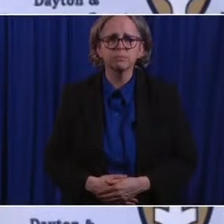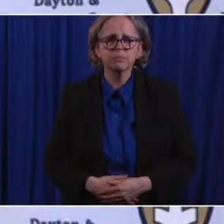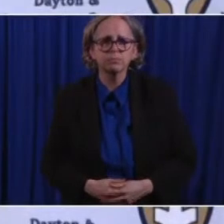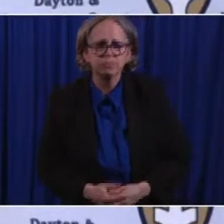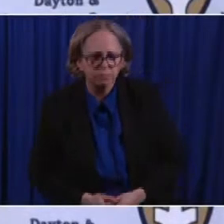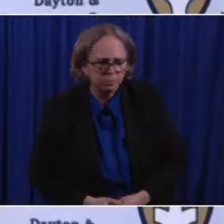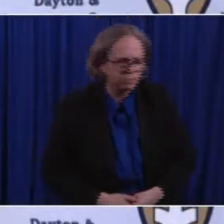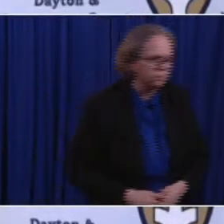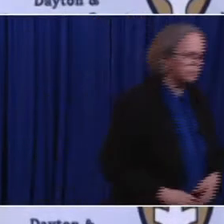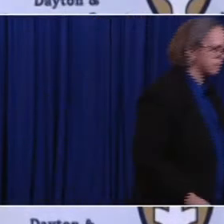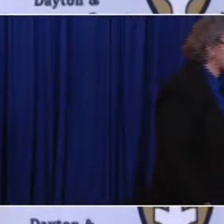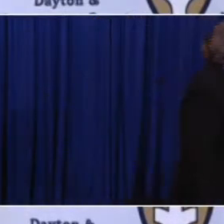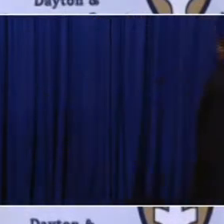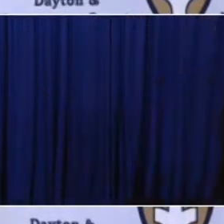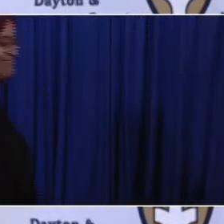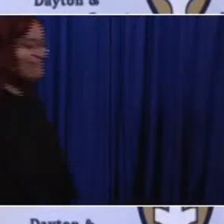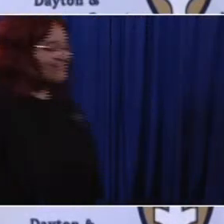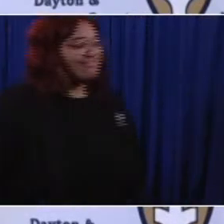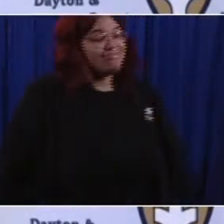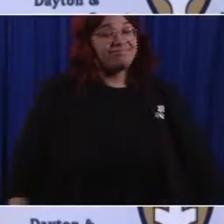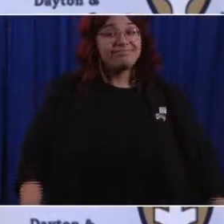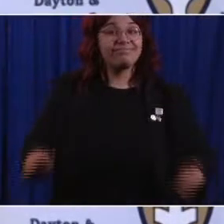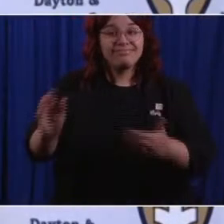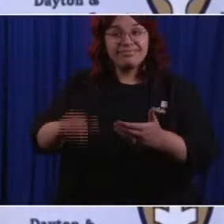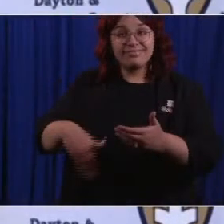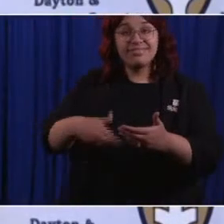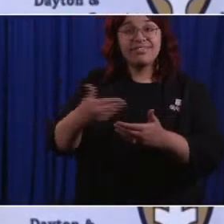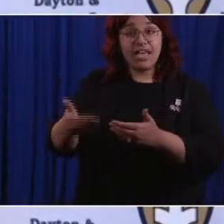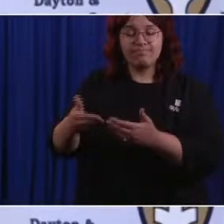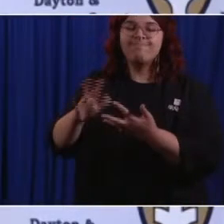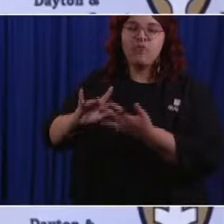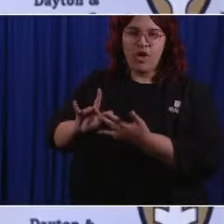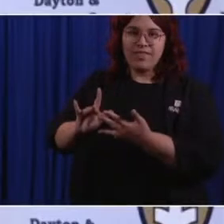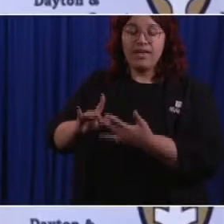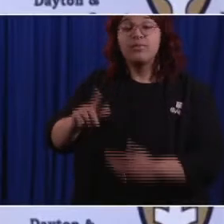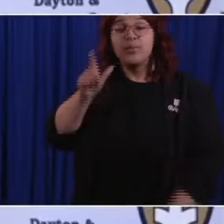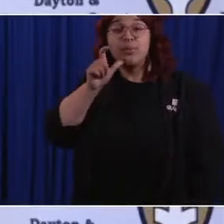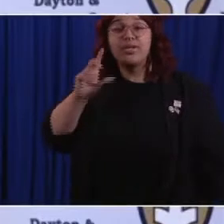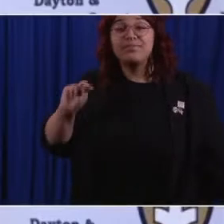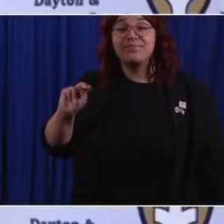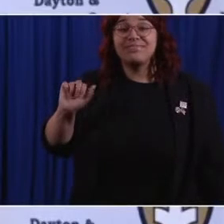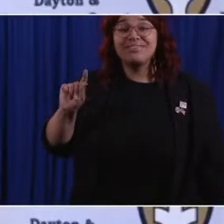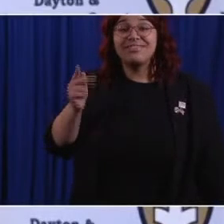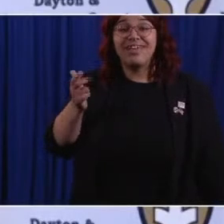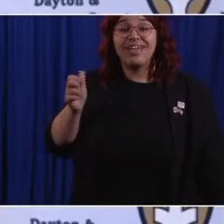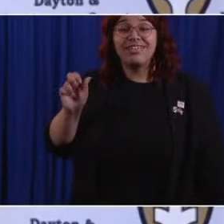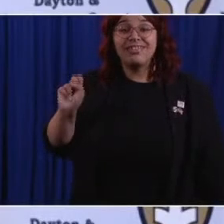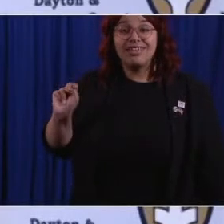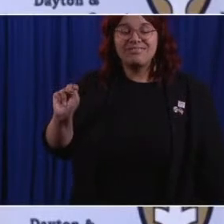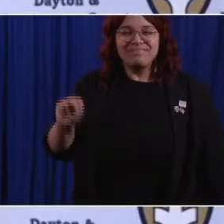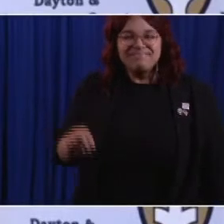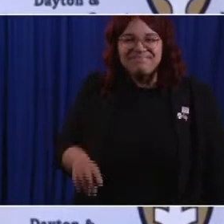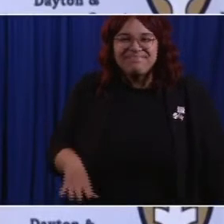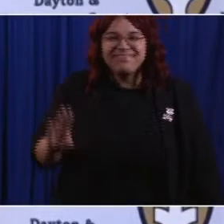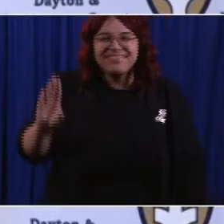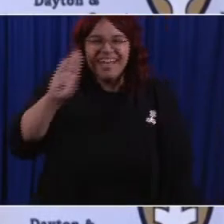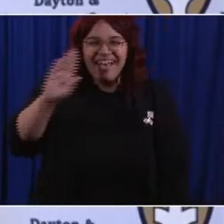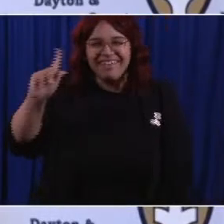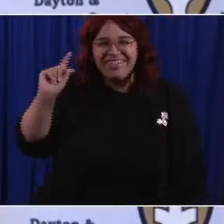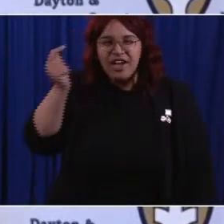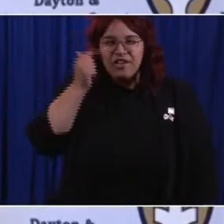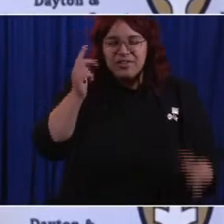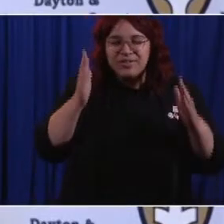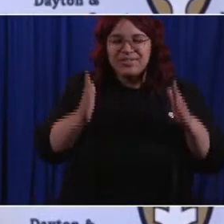Next question online is from Nathan Hart at WCPO in Cincinnati. Hi, Governor. I was wondering if you had any advice